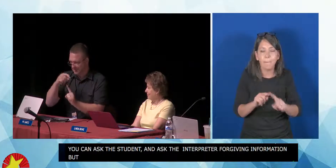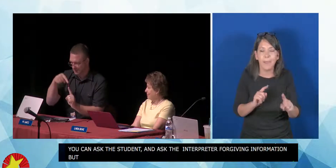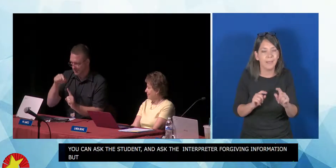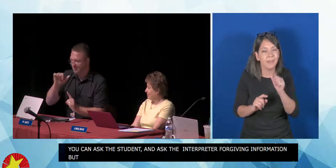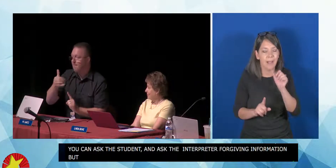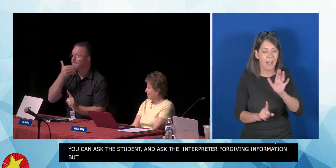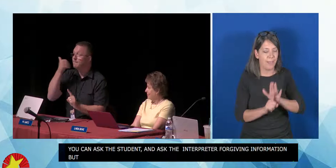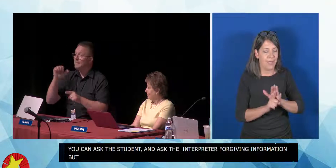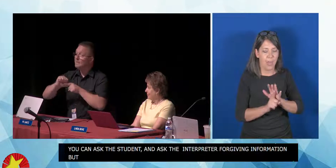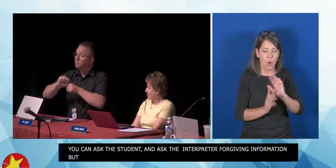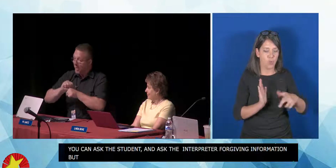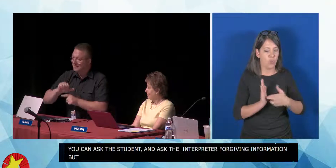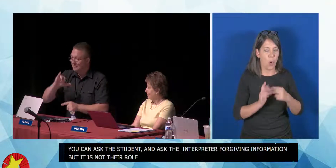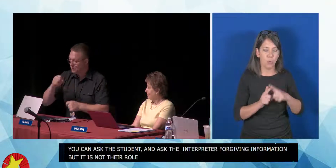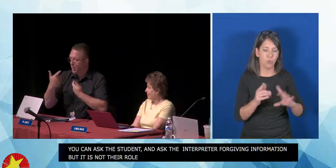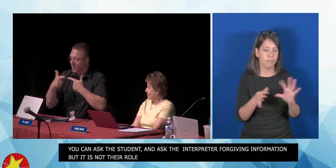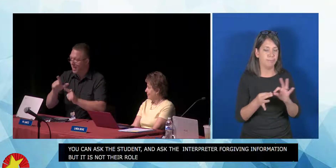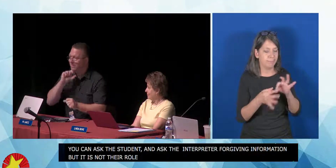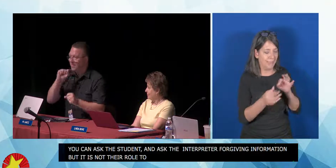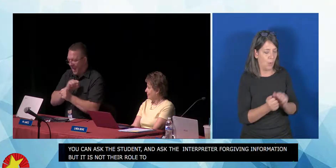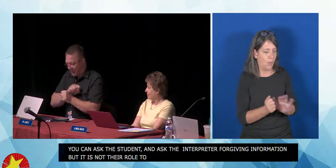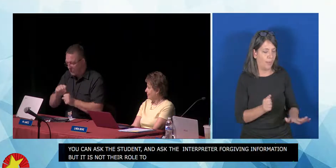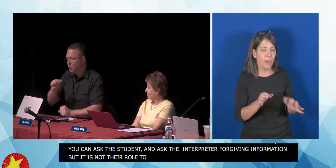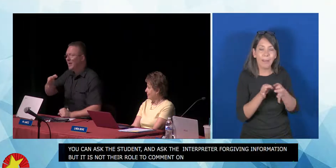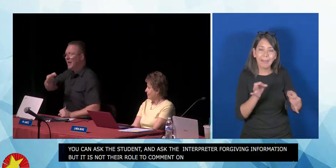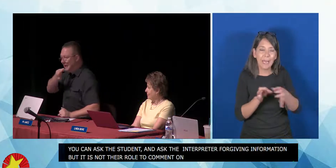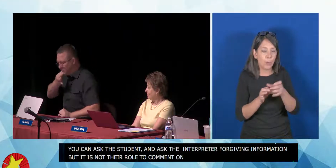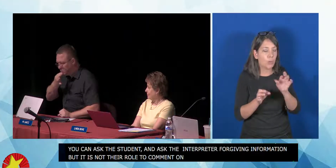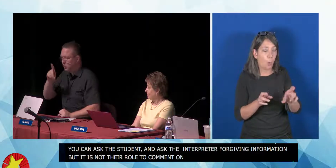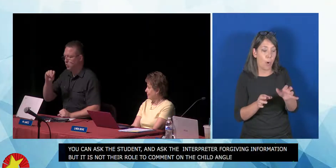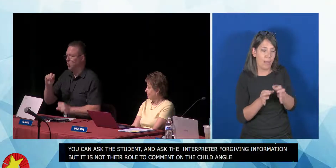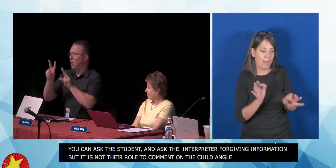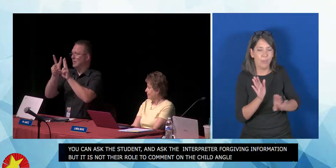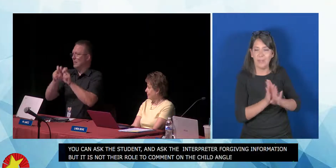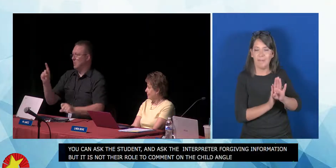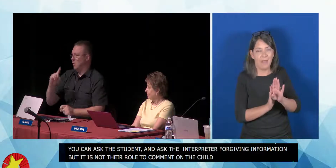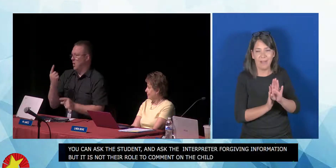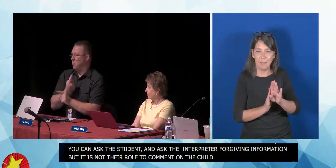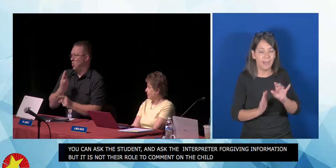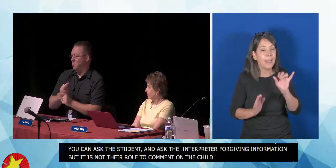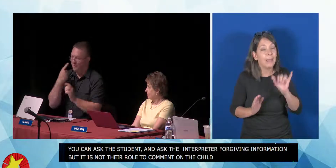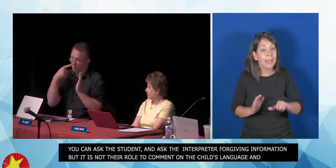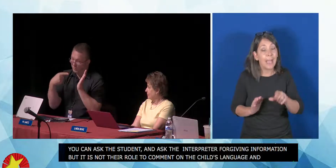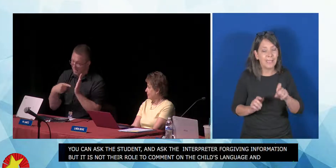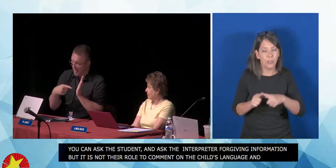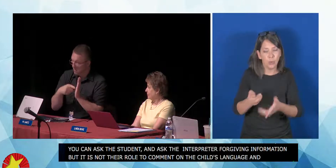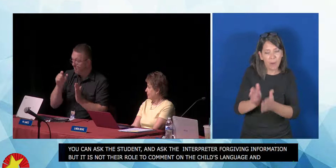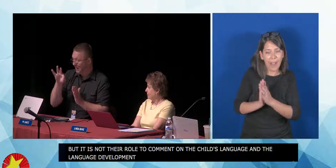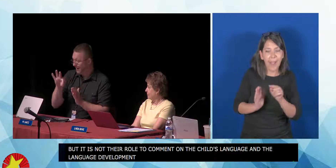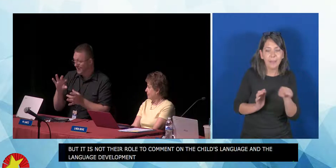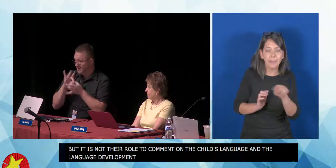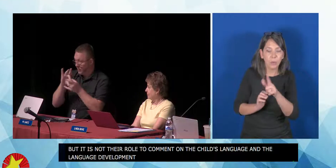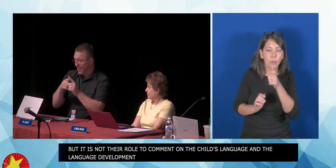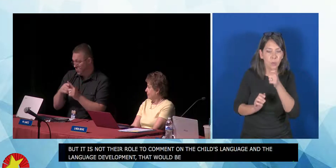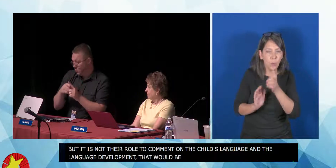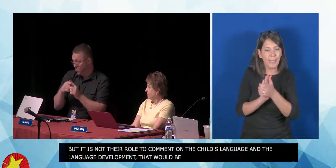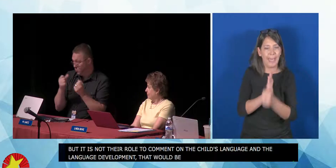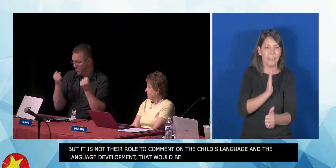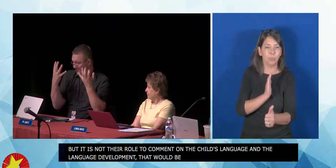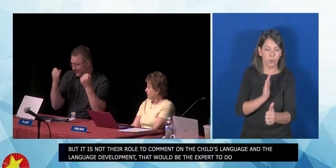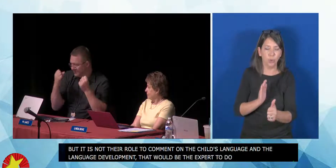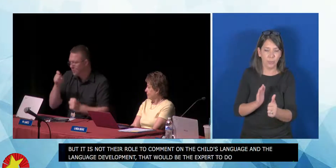the child's language and their language development. The best practice would be to have the expert do the analysis on the